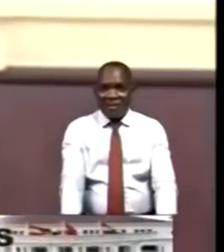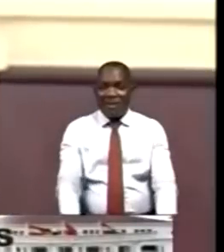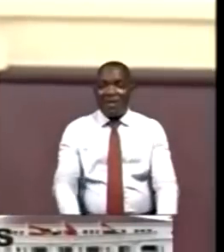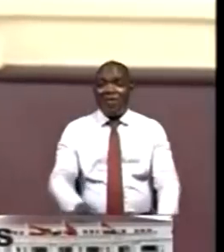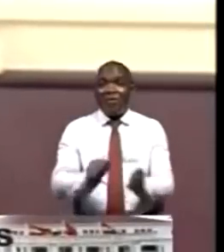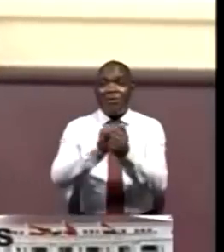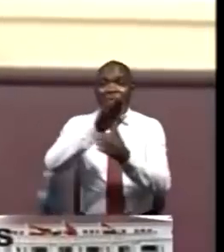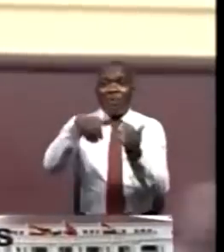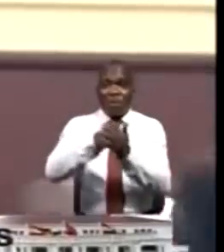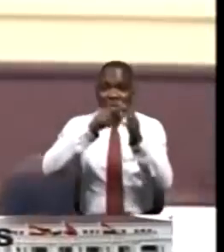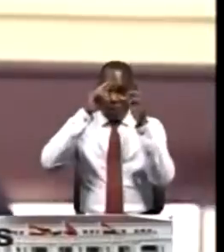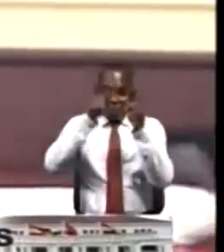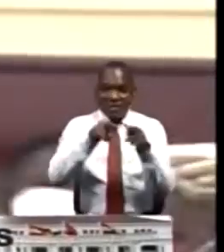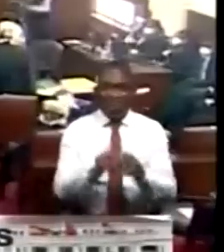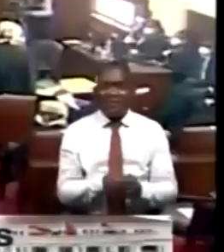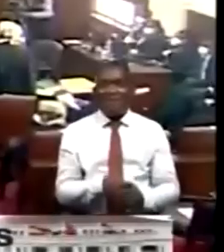respectfully,